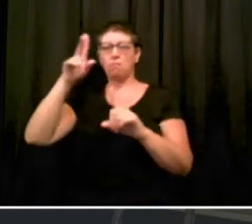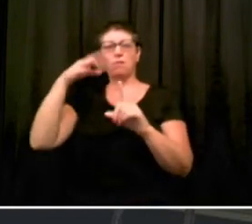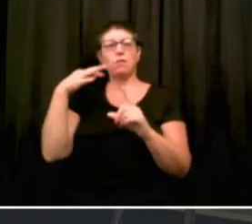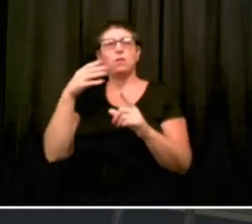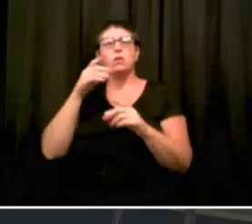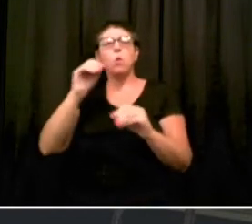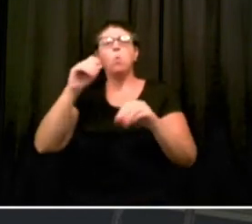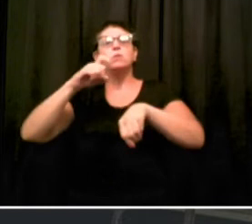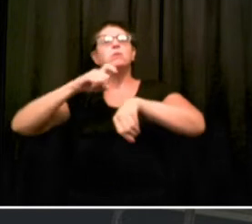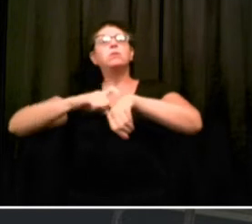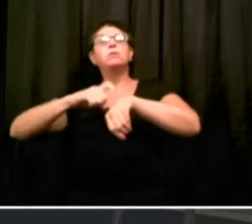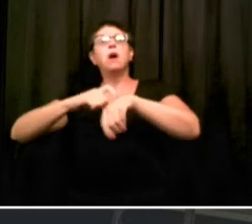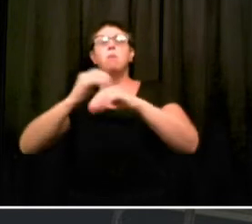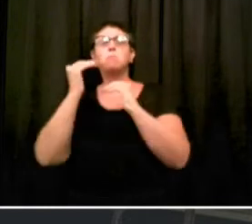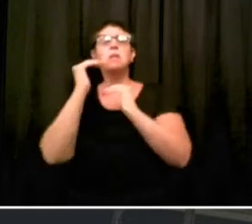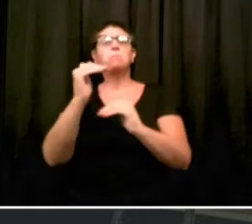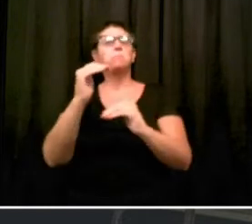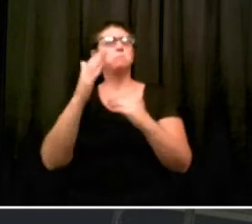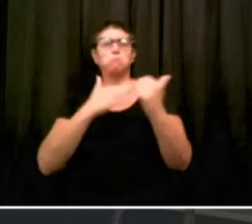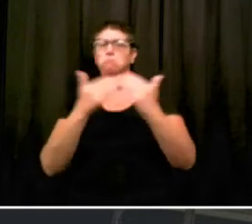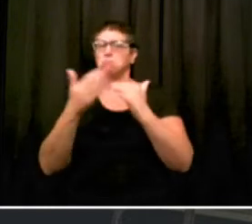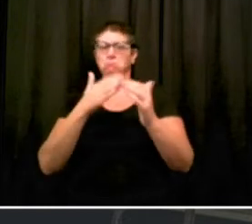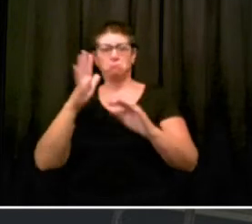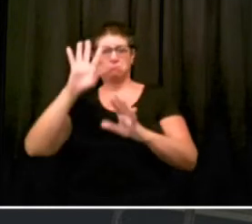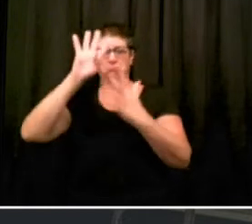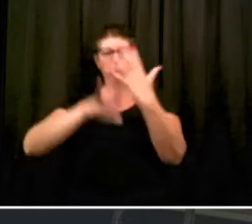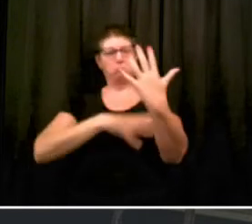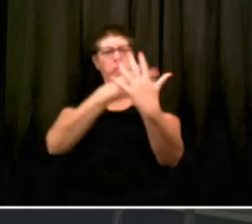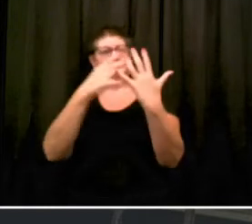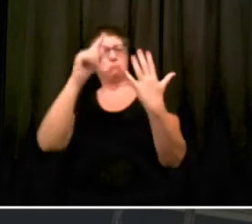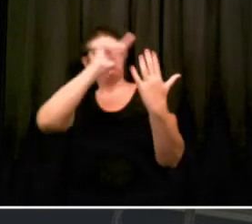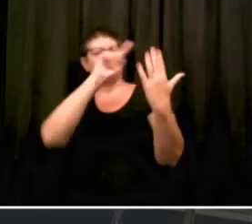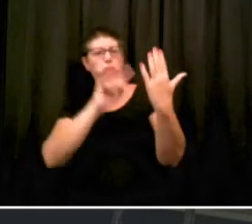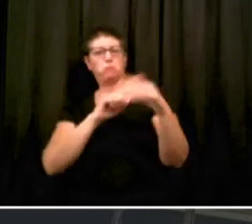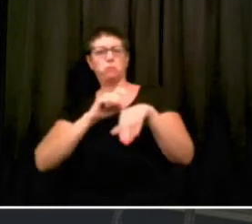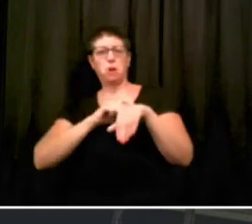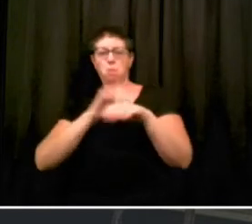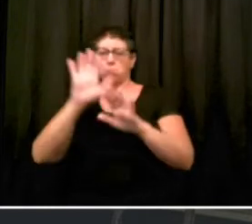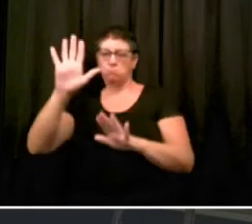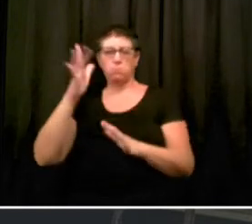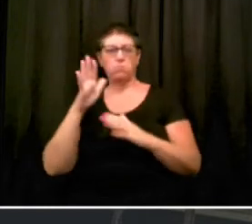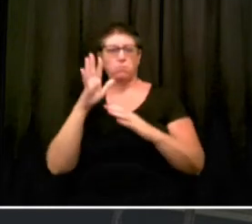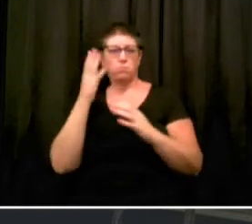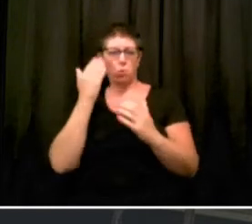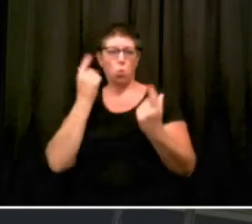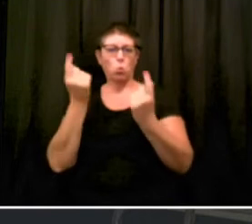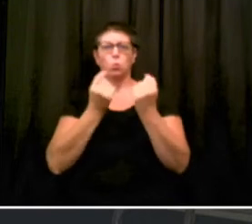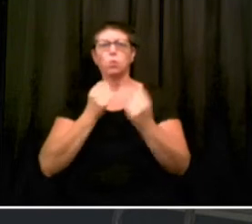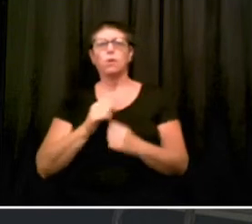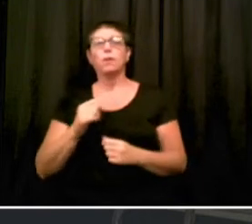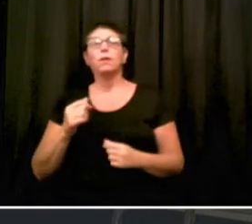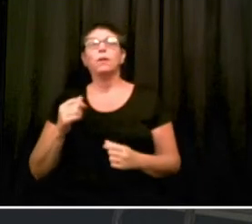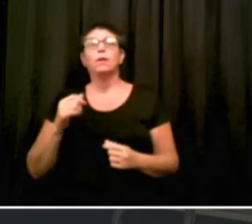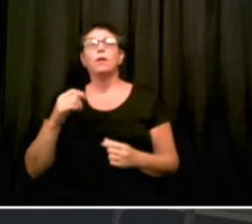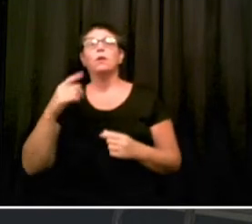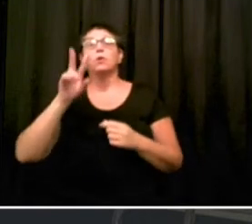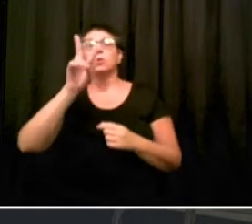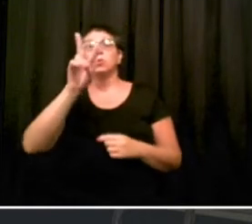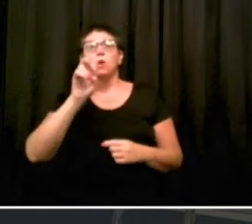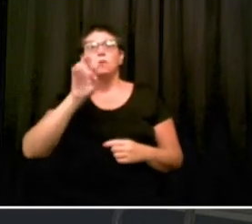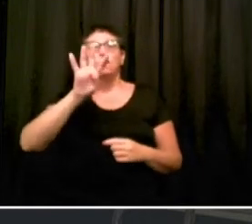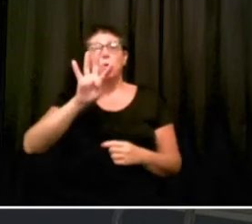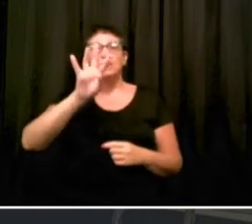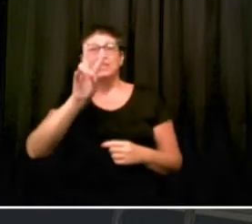far, 247 schools have had their outdoor learning plans approved, and again, that will be on a rolling basis. And